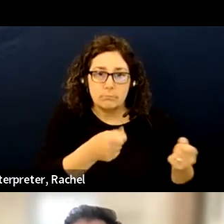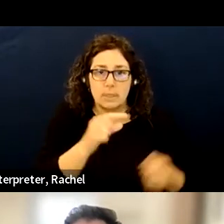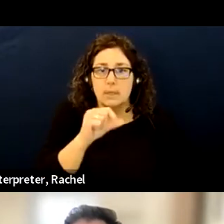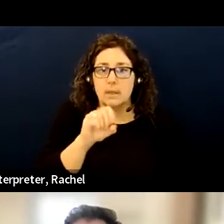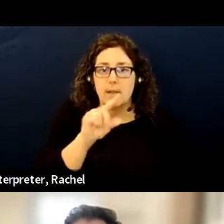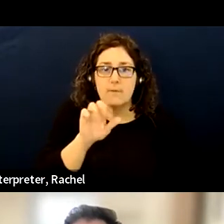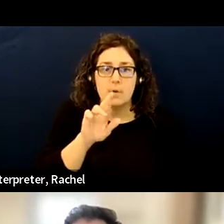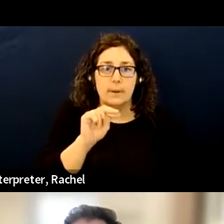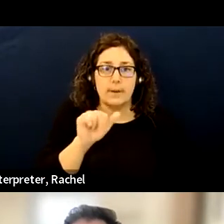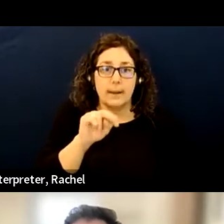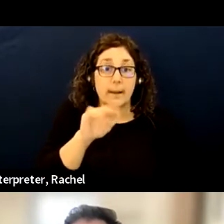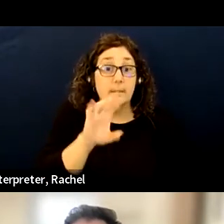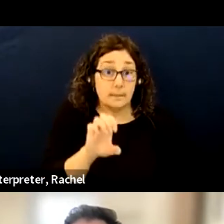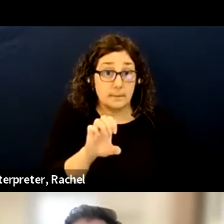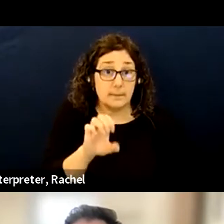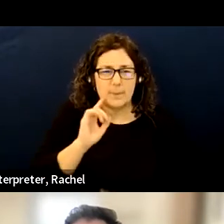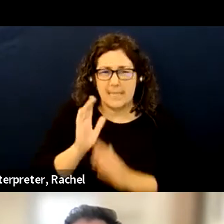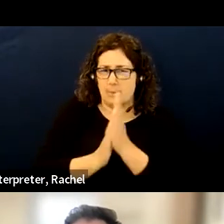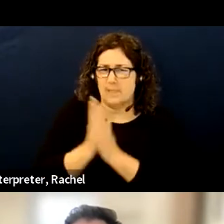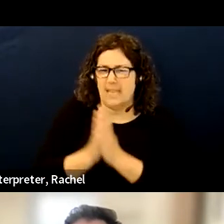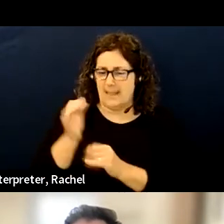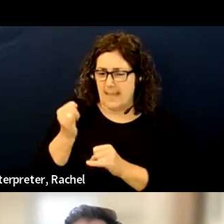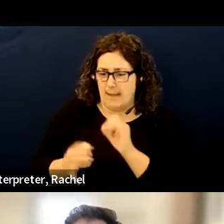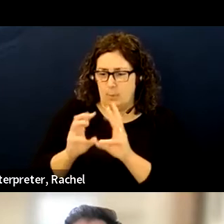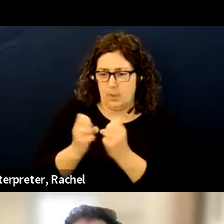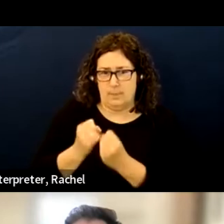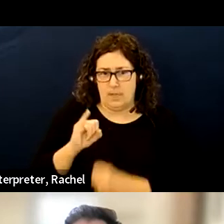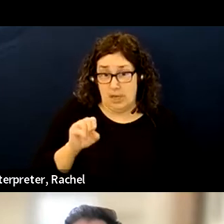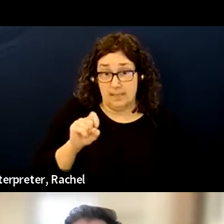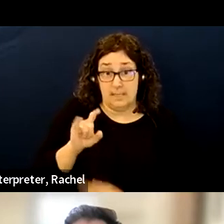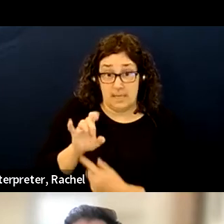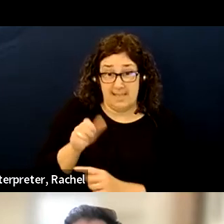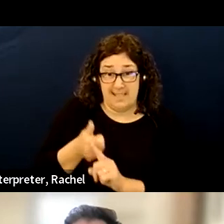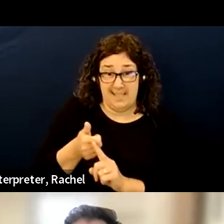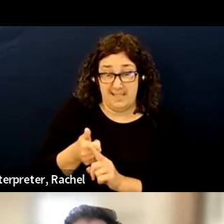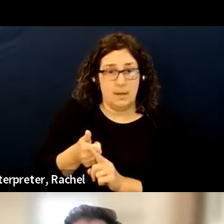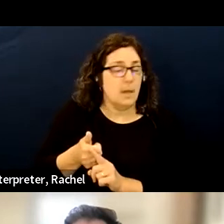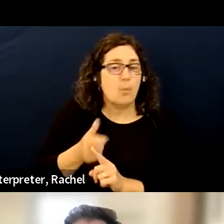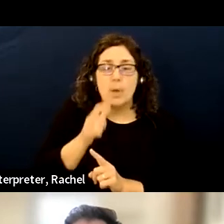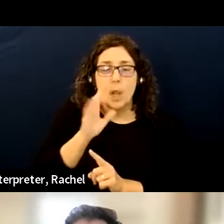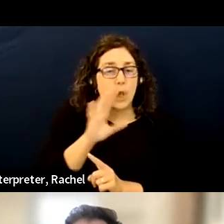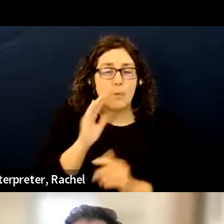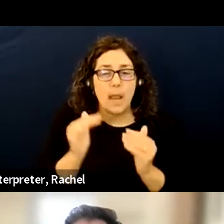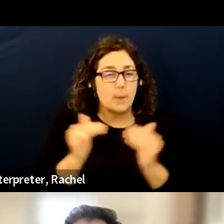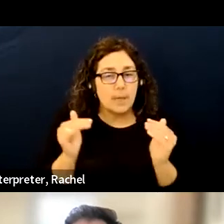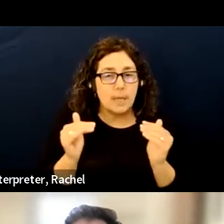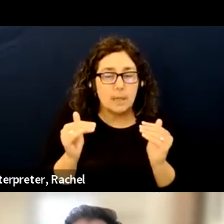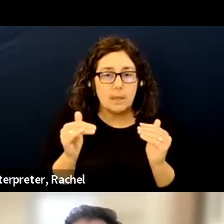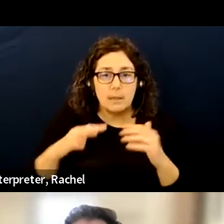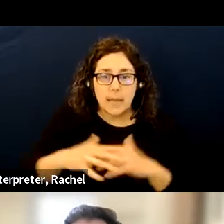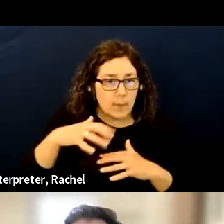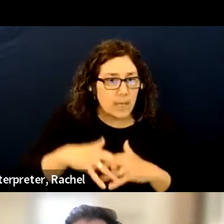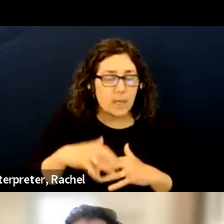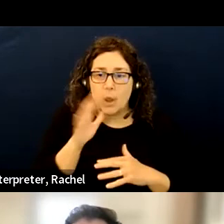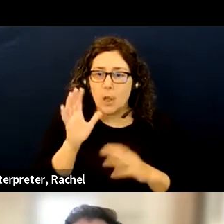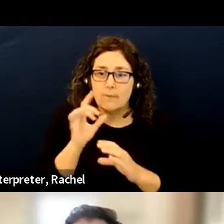in what Jesse was saying at the end of his talk when he was talking about, you know, we're not seeking equity. He was talking about Indigenous communities not seeking